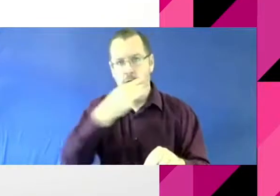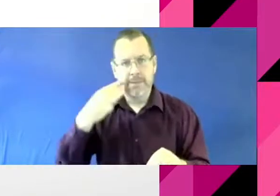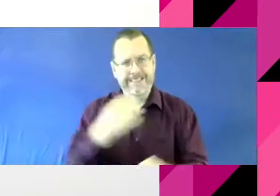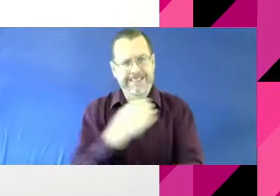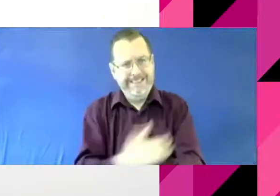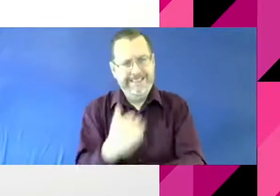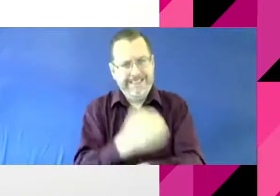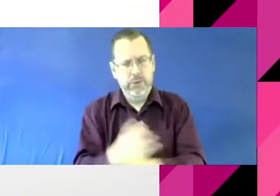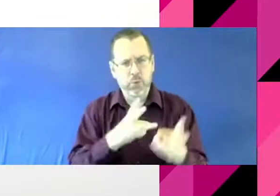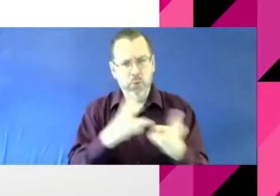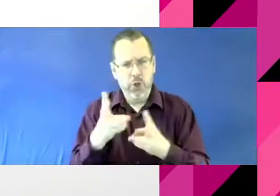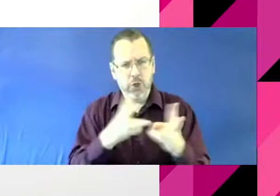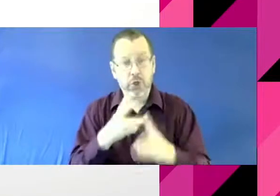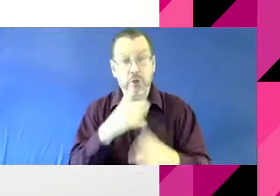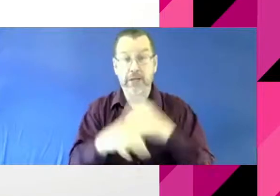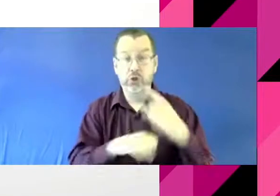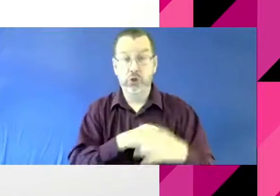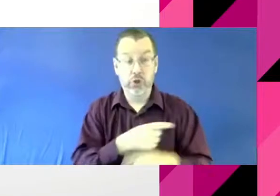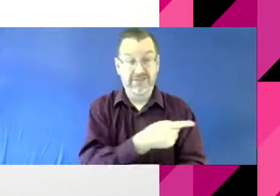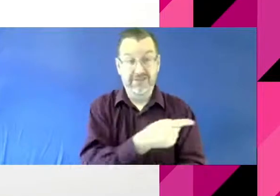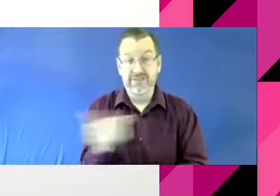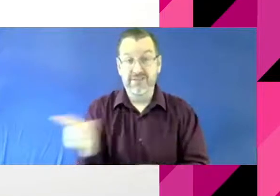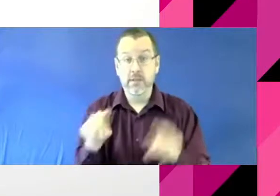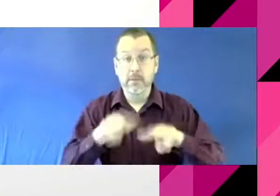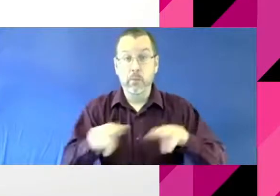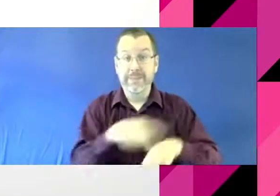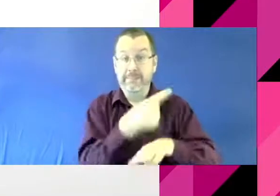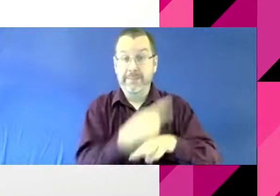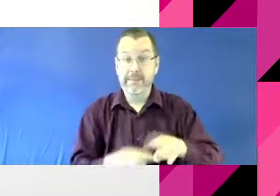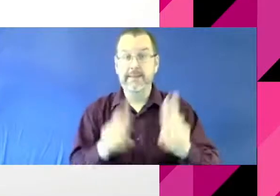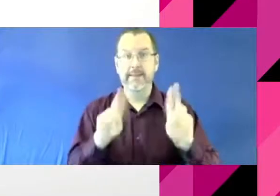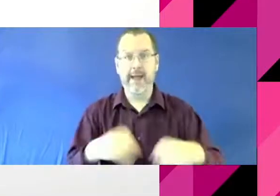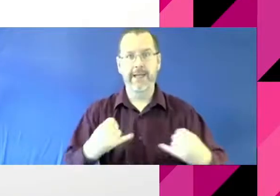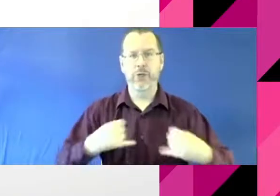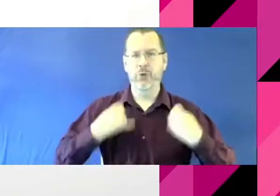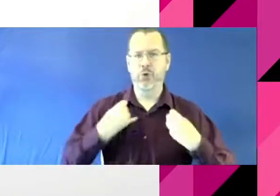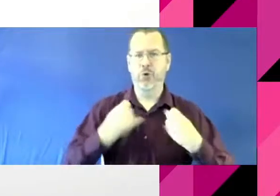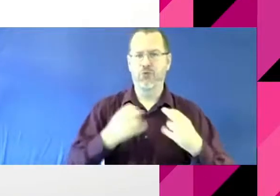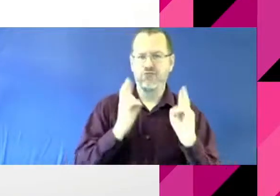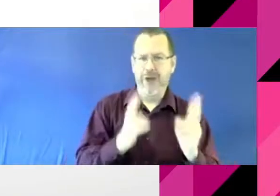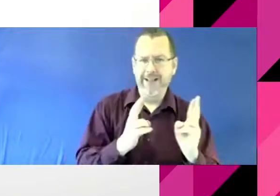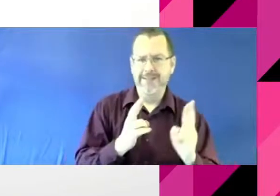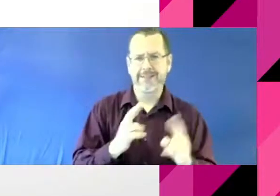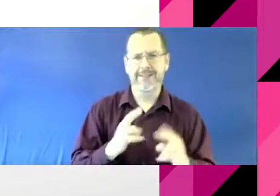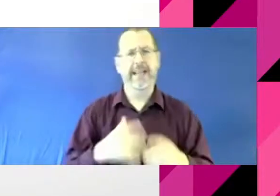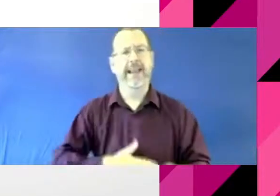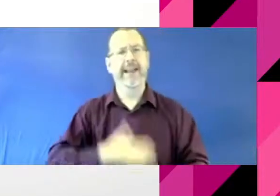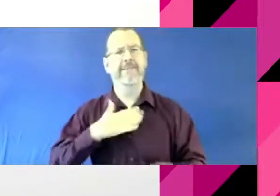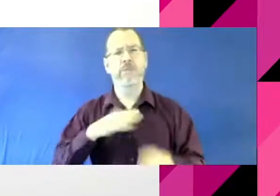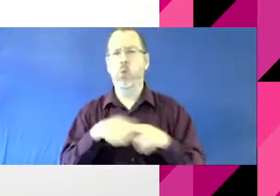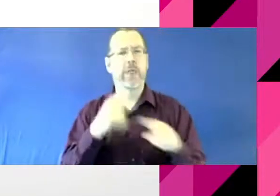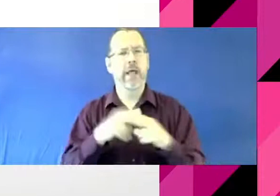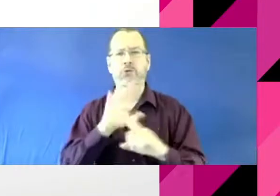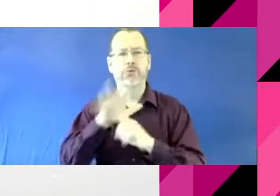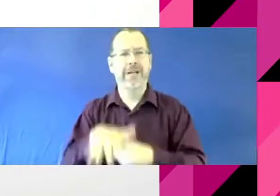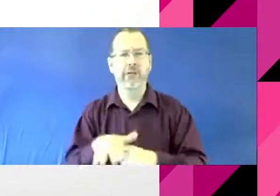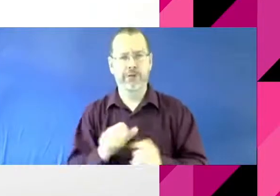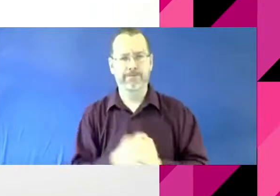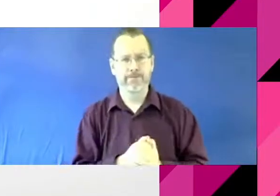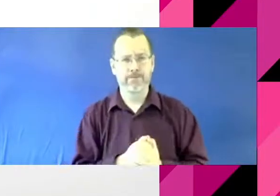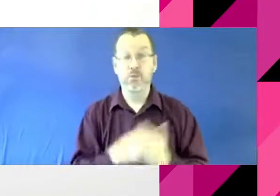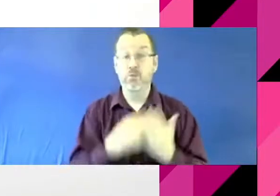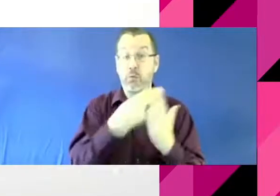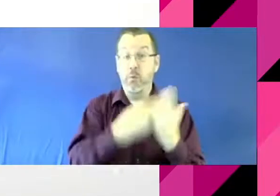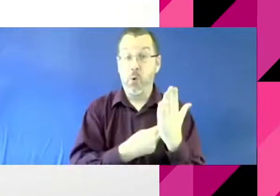their rights and live free of discrimination. The CRPD reporting process does help